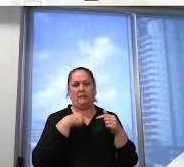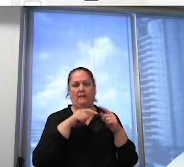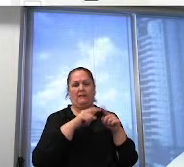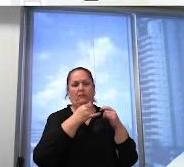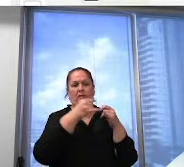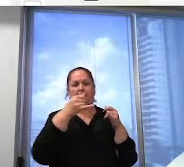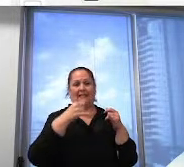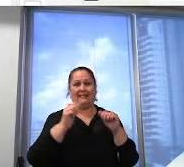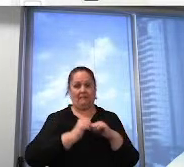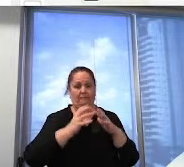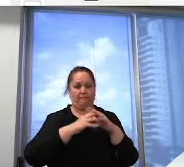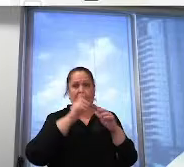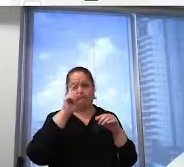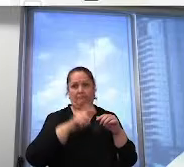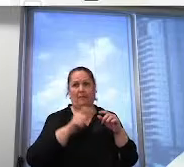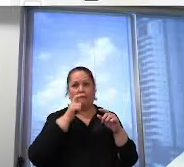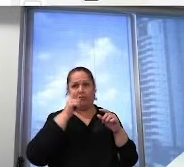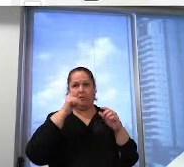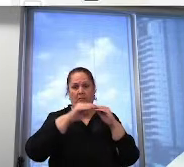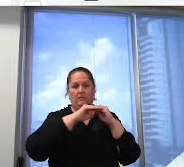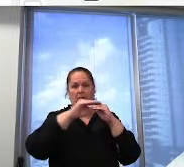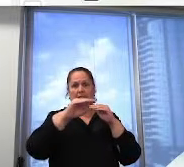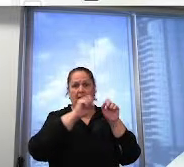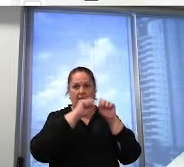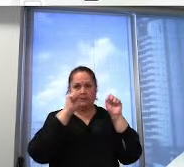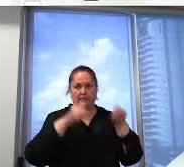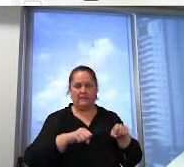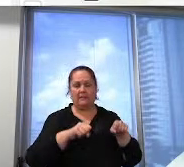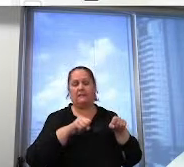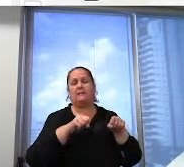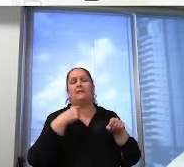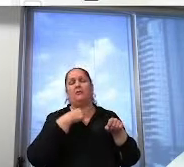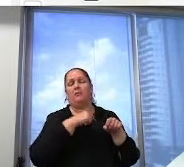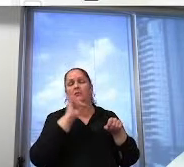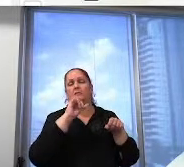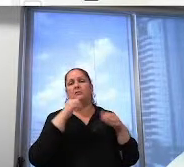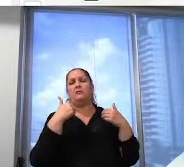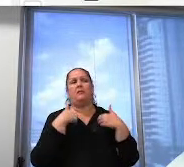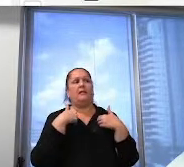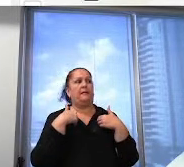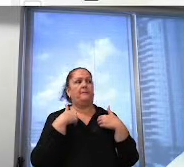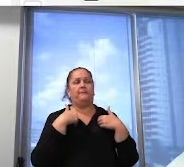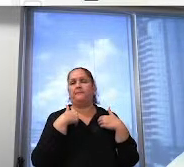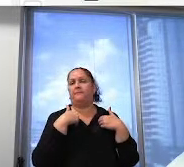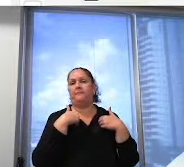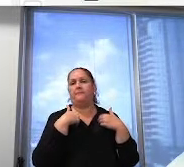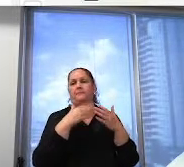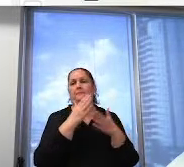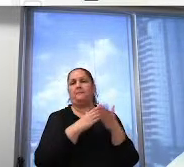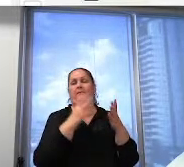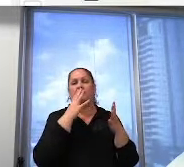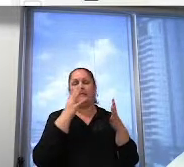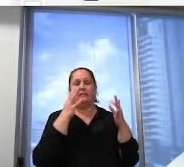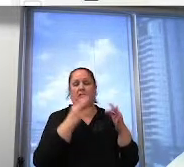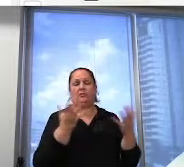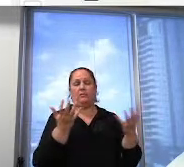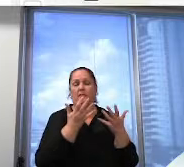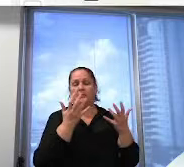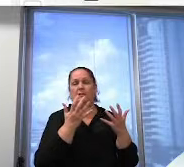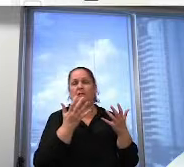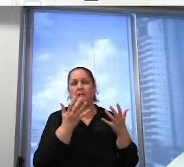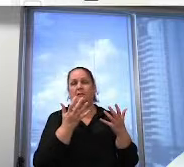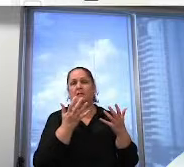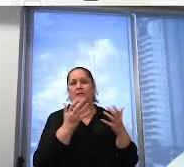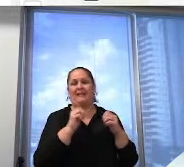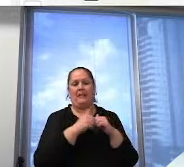critical lines that need to be rebuilt from a stabilization of the system or flow. We also have that part of the decision making